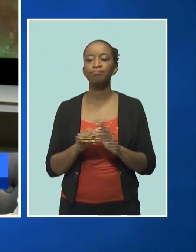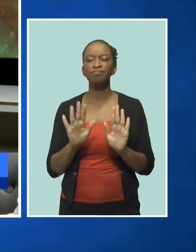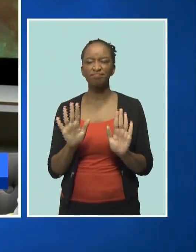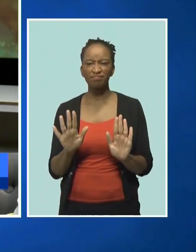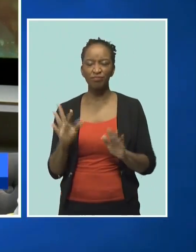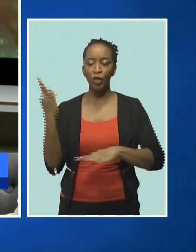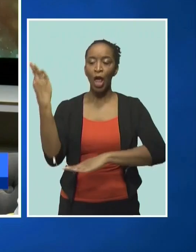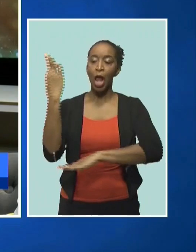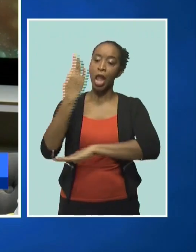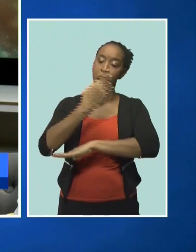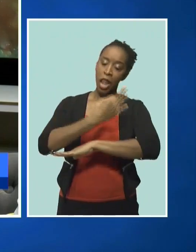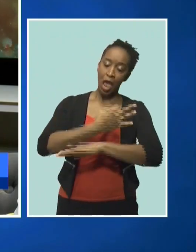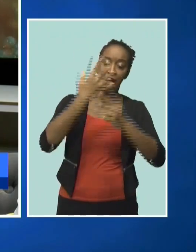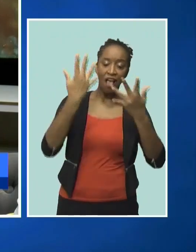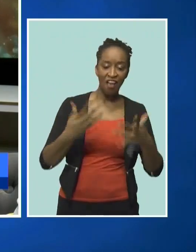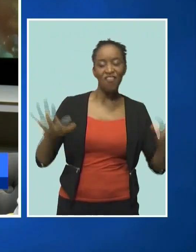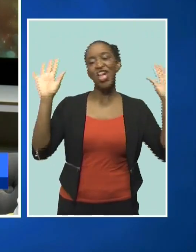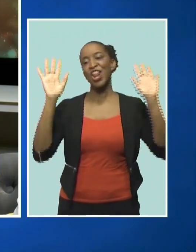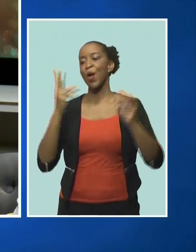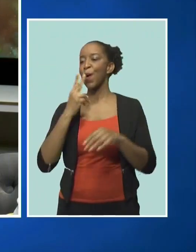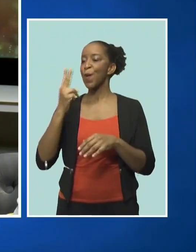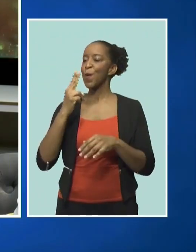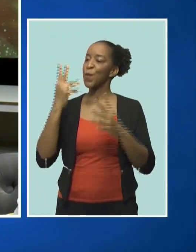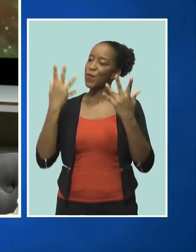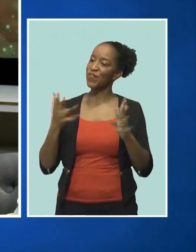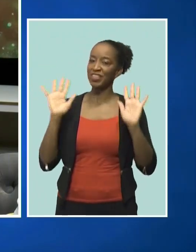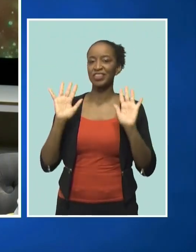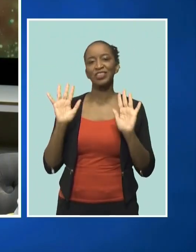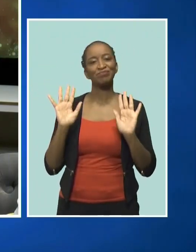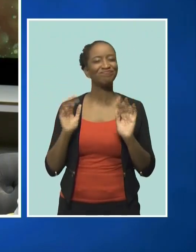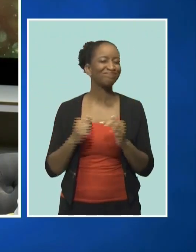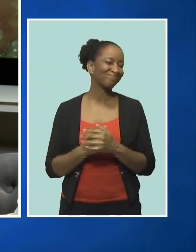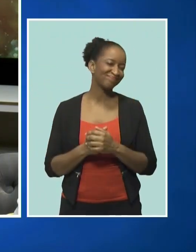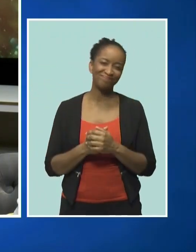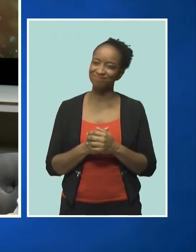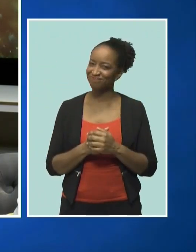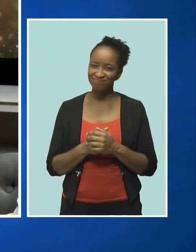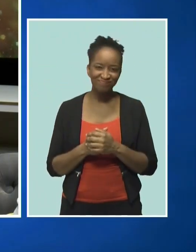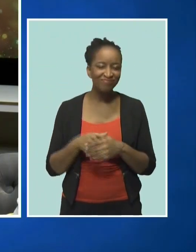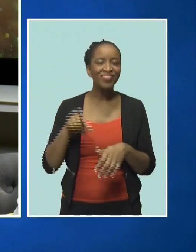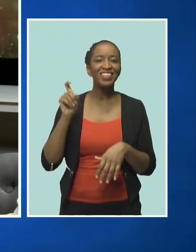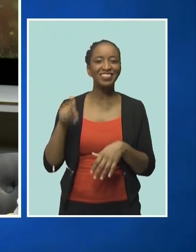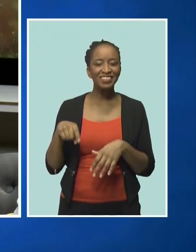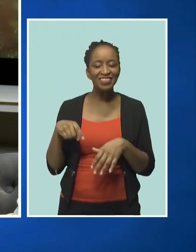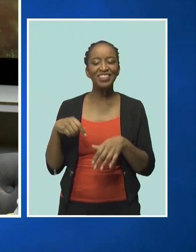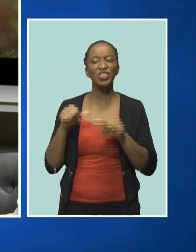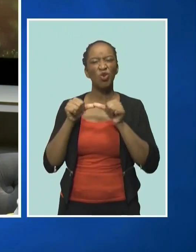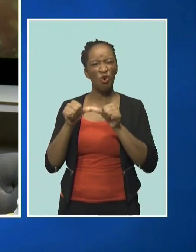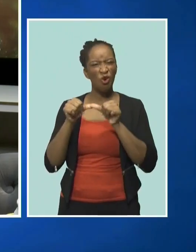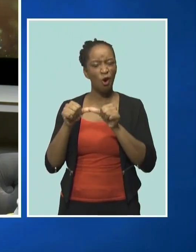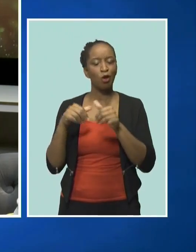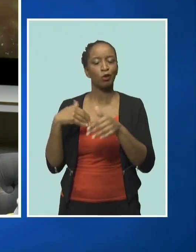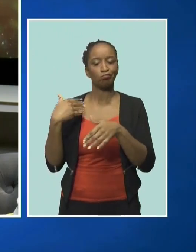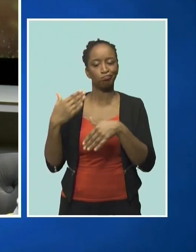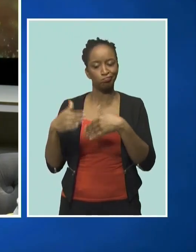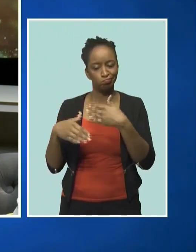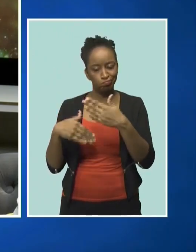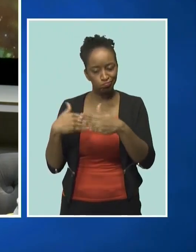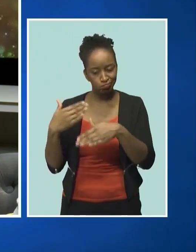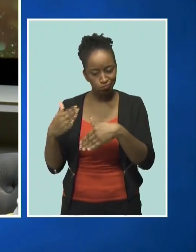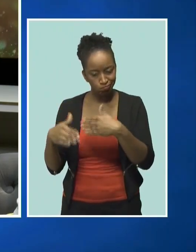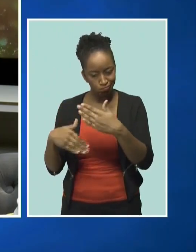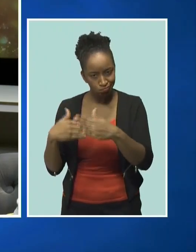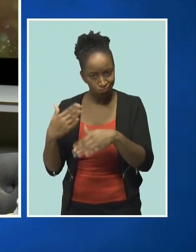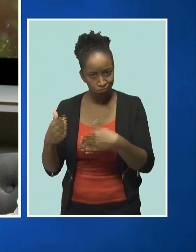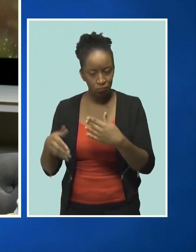just ending at 9 days, because we understand that it's not a sprint, but it is indeed a marathon. And so